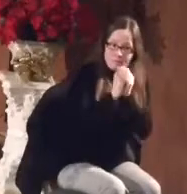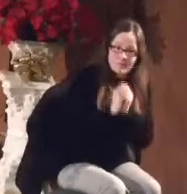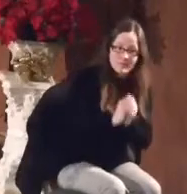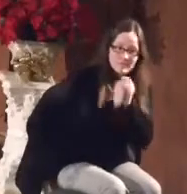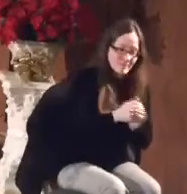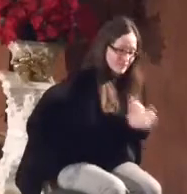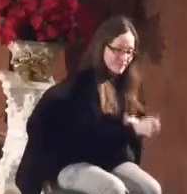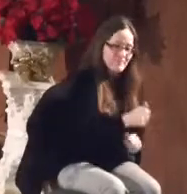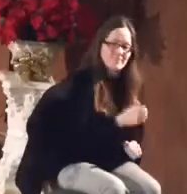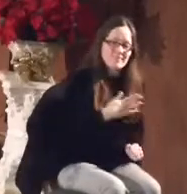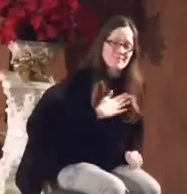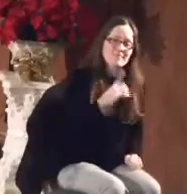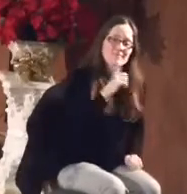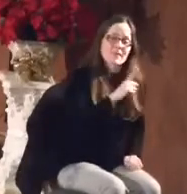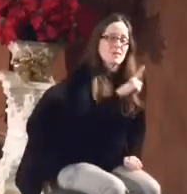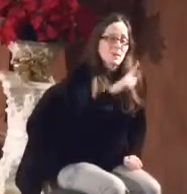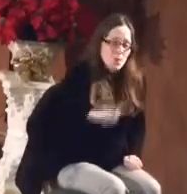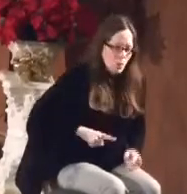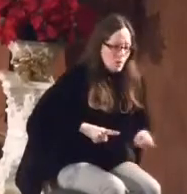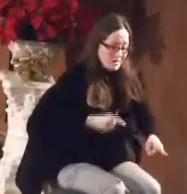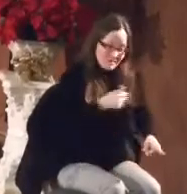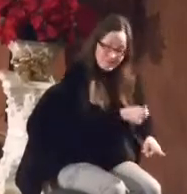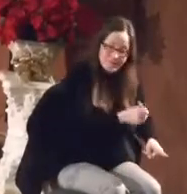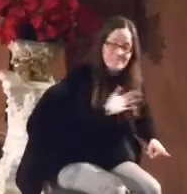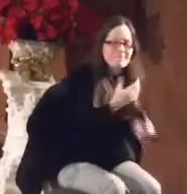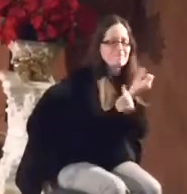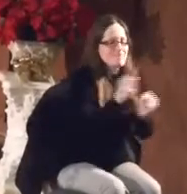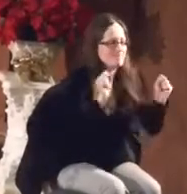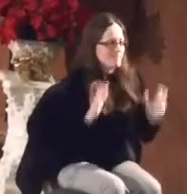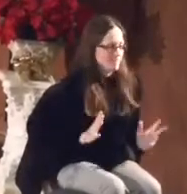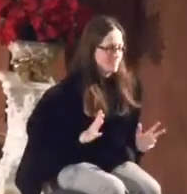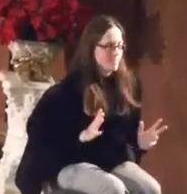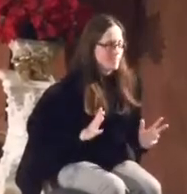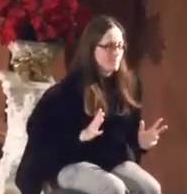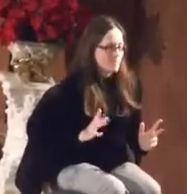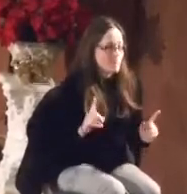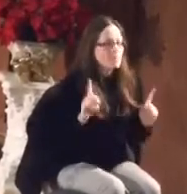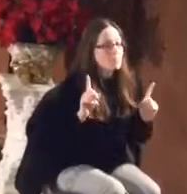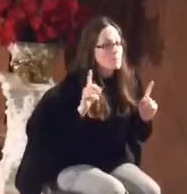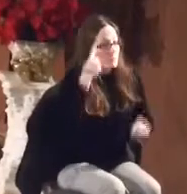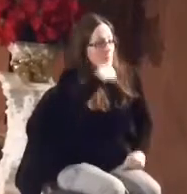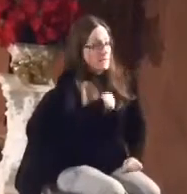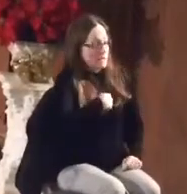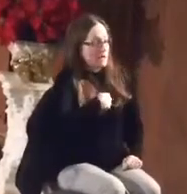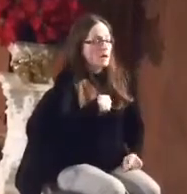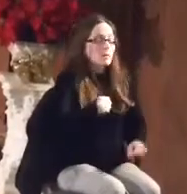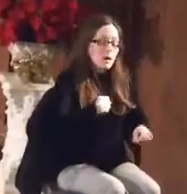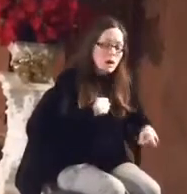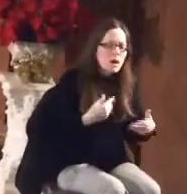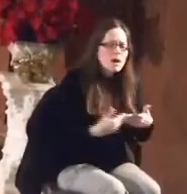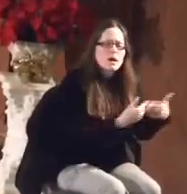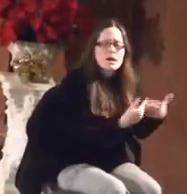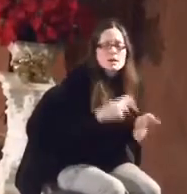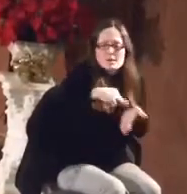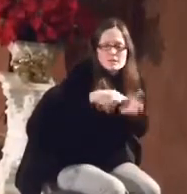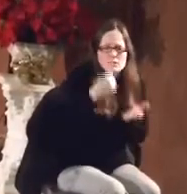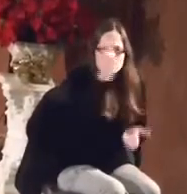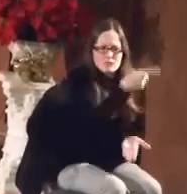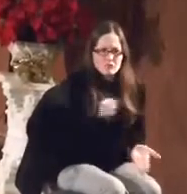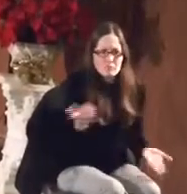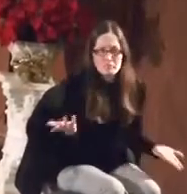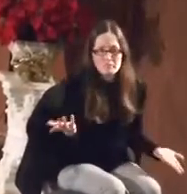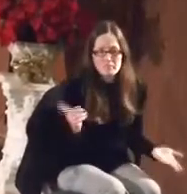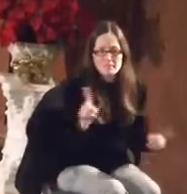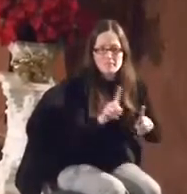and Savior. Just what exactly is this child to you? And